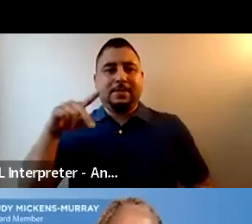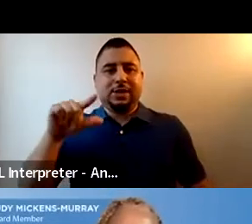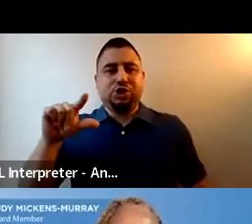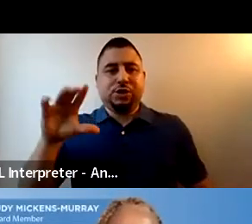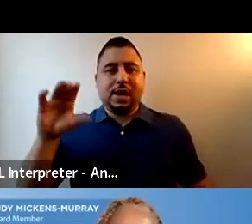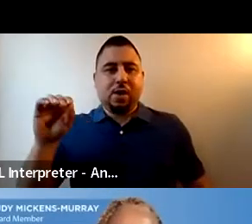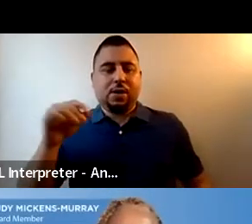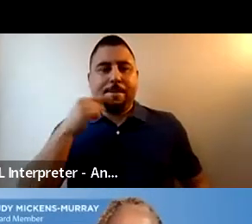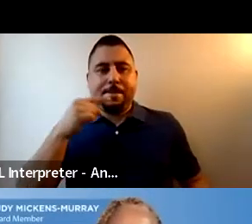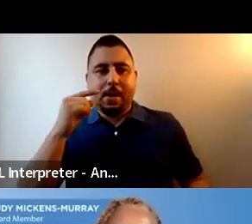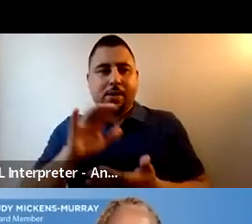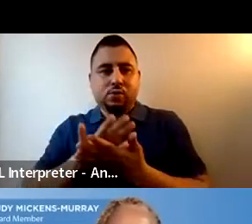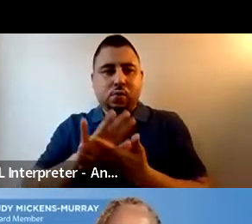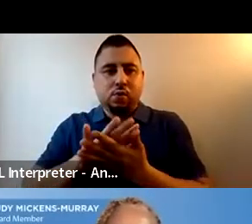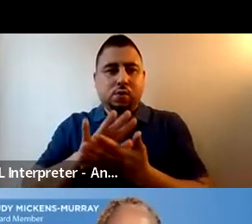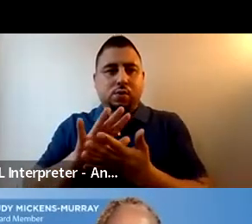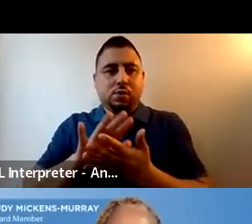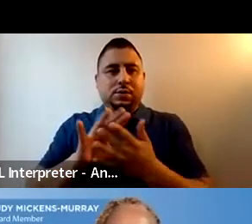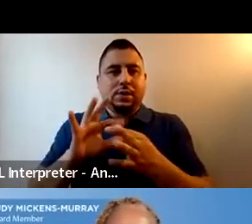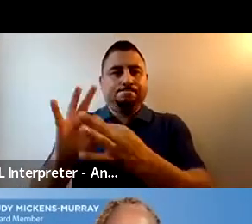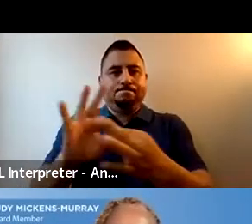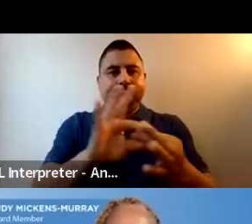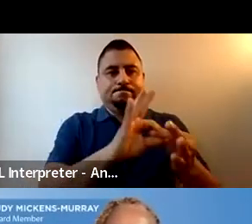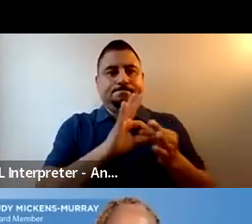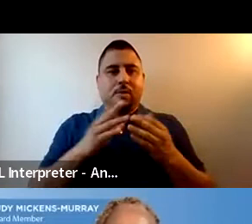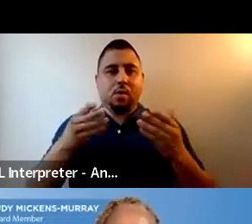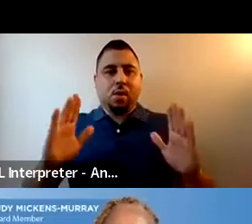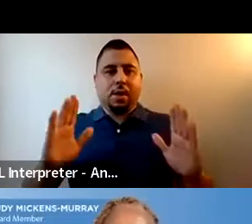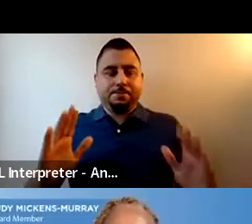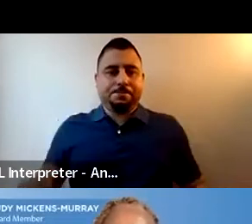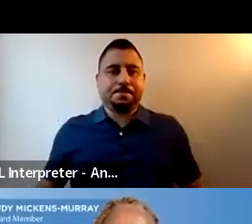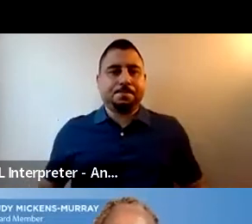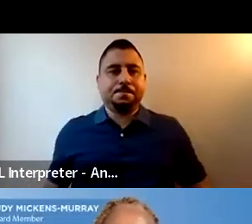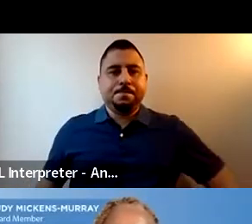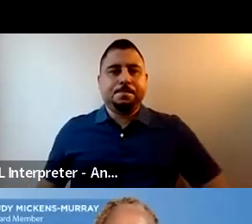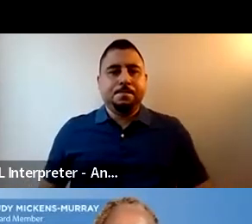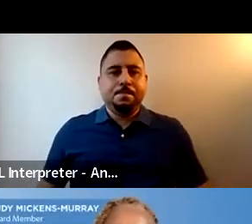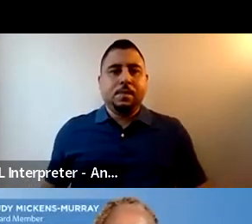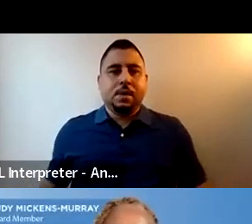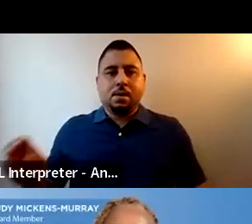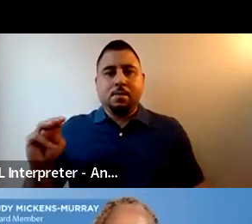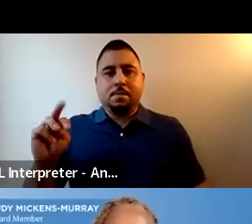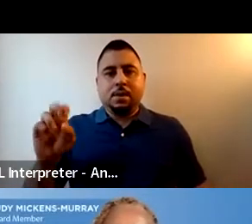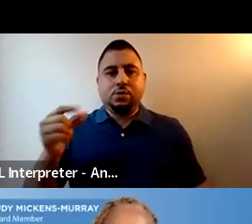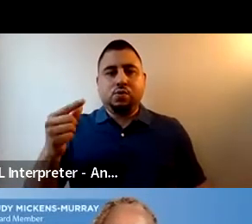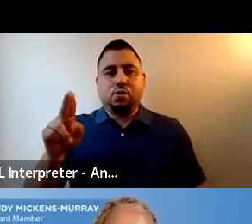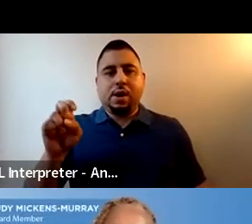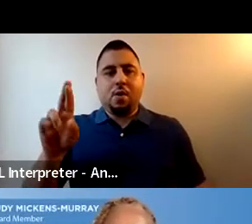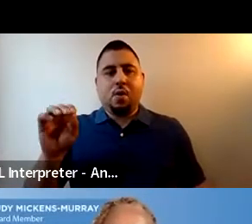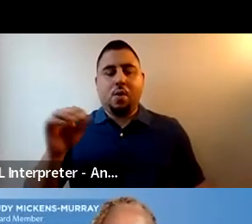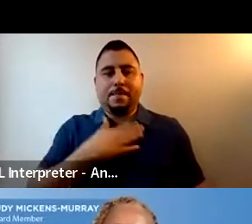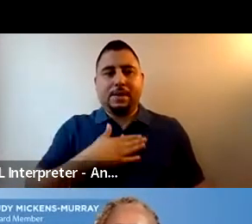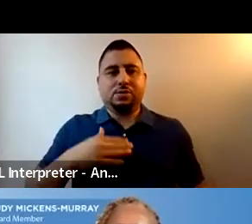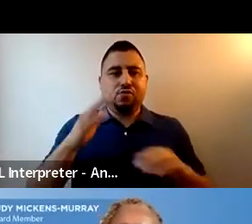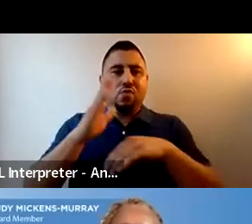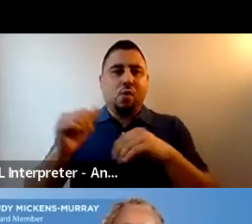County Public Schools in a collaborative manner. Ms. Guerrero, would you please